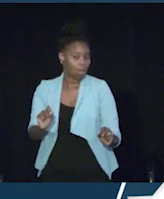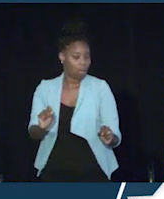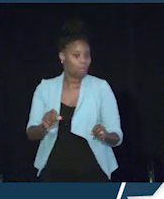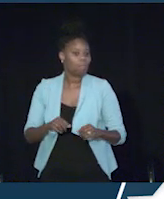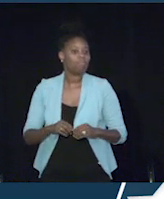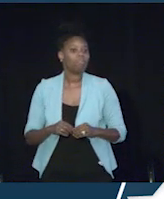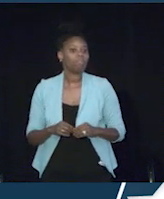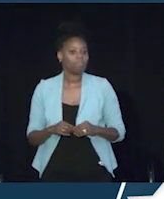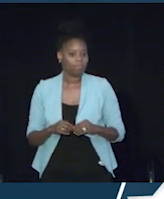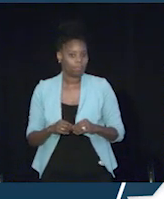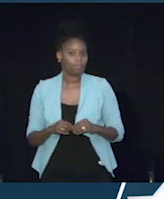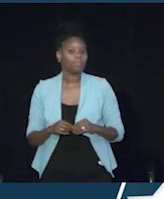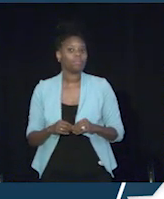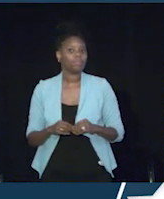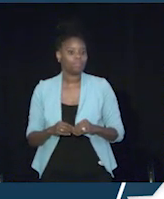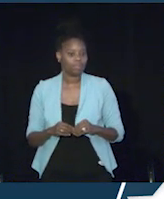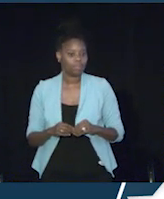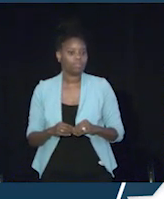working on